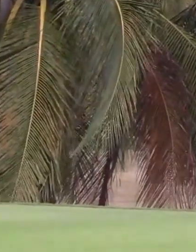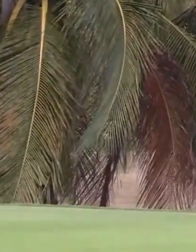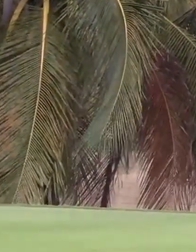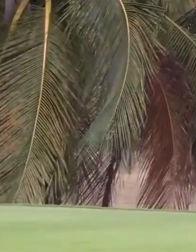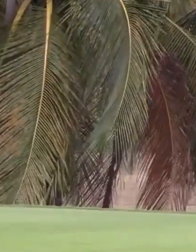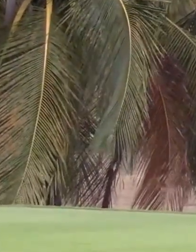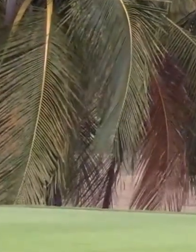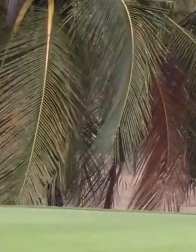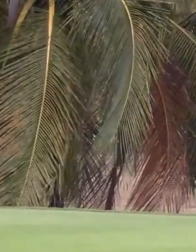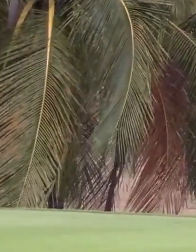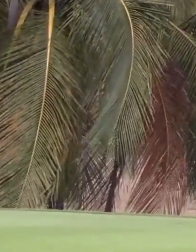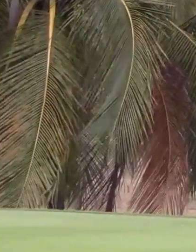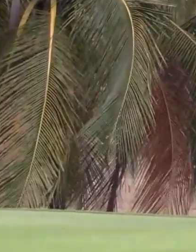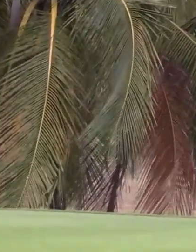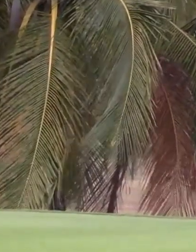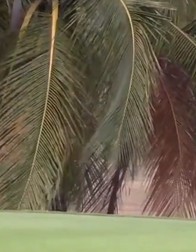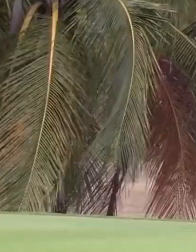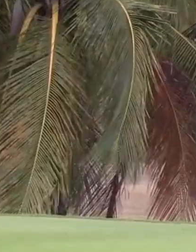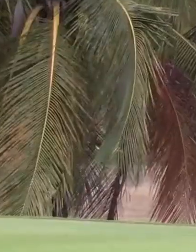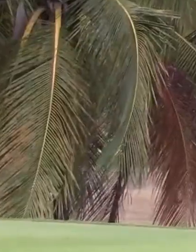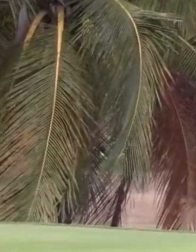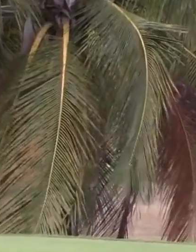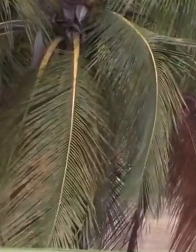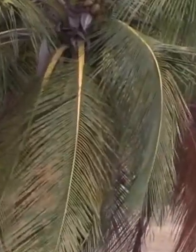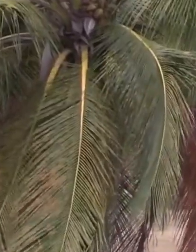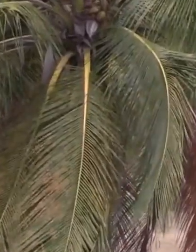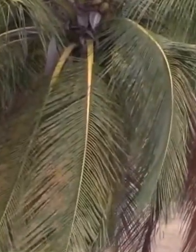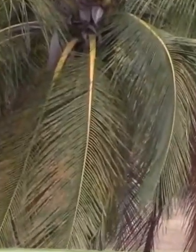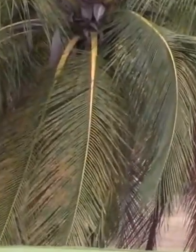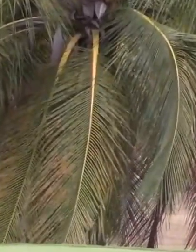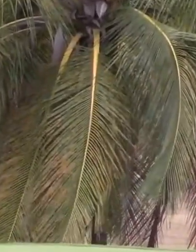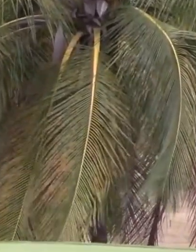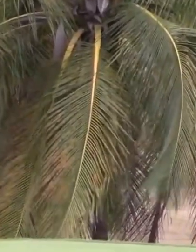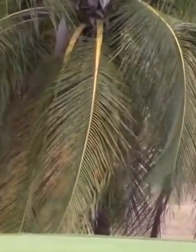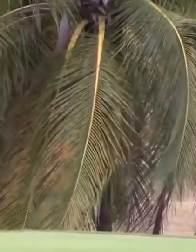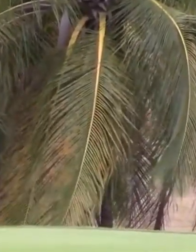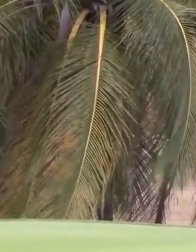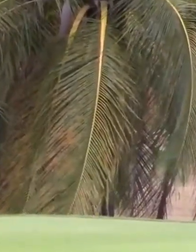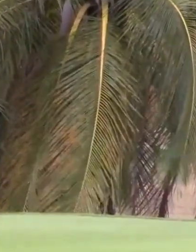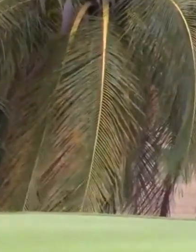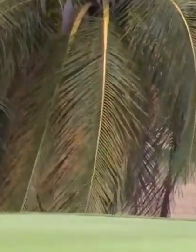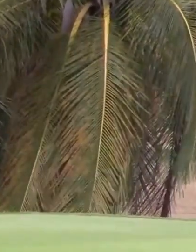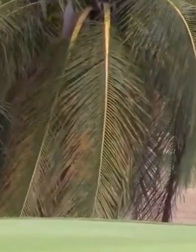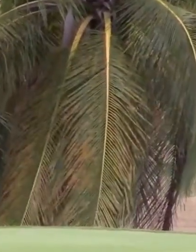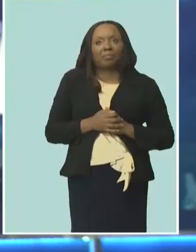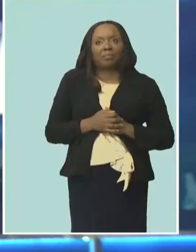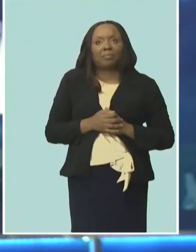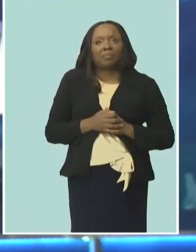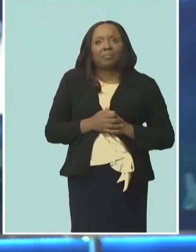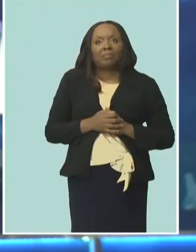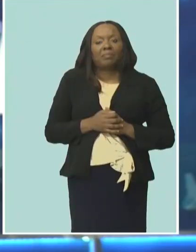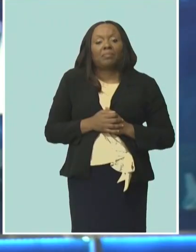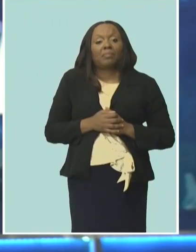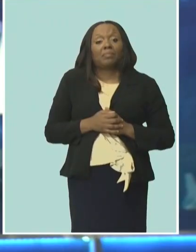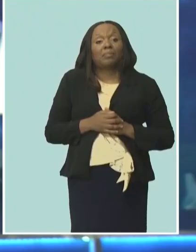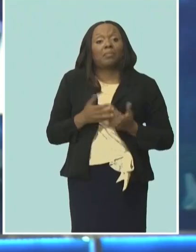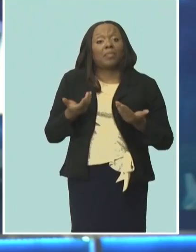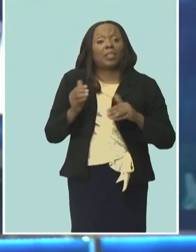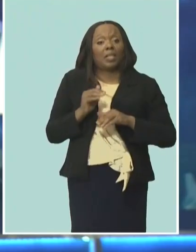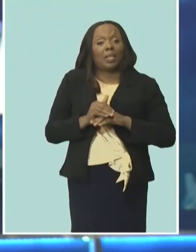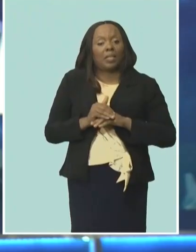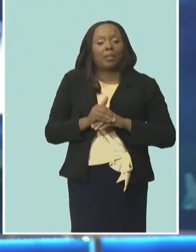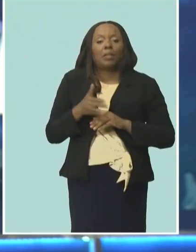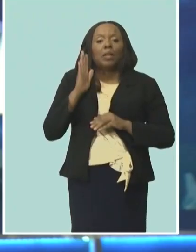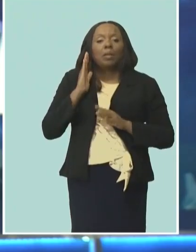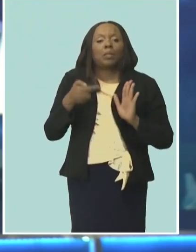74. The first tee-off time for tomorrow's second round is 7:30 a.m. And from tonight, CBC